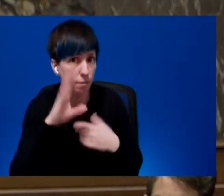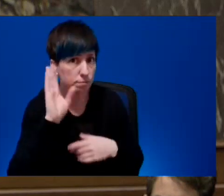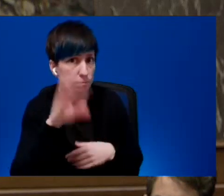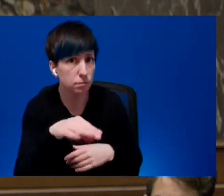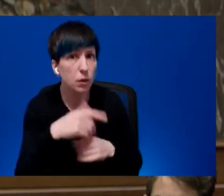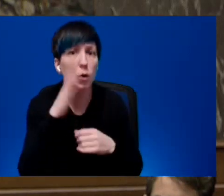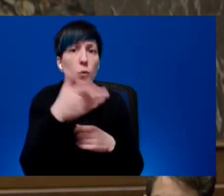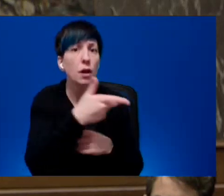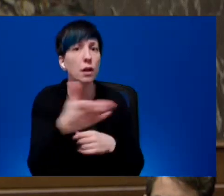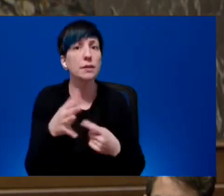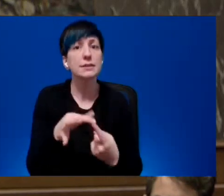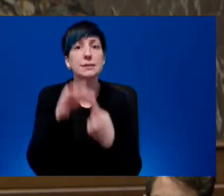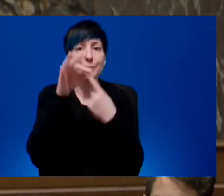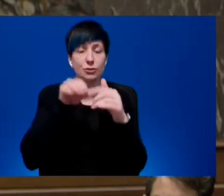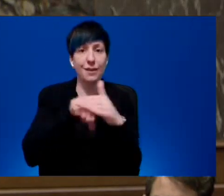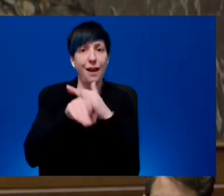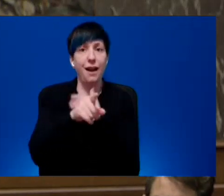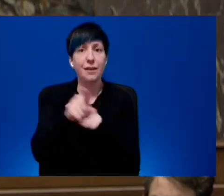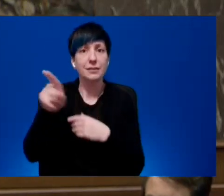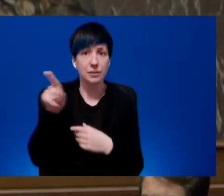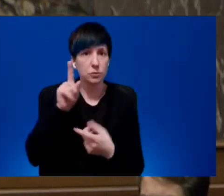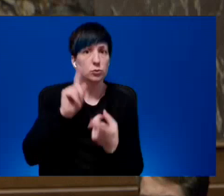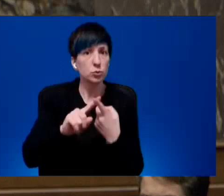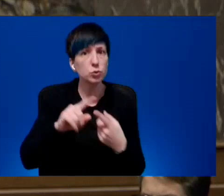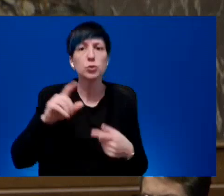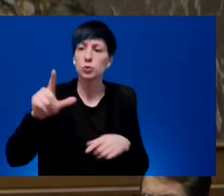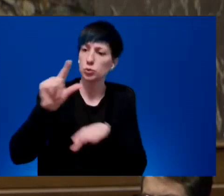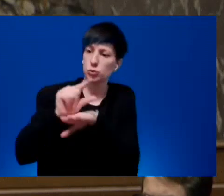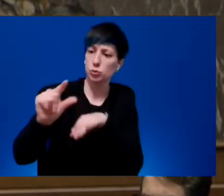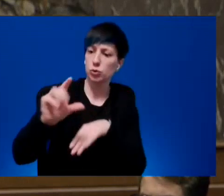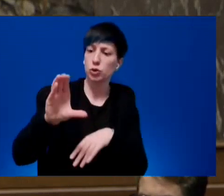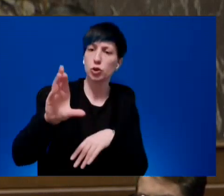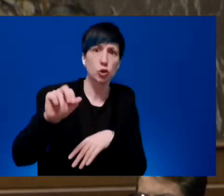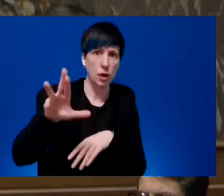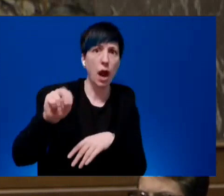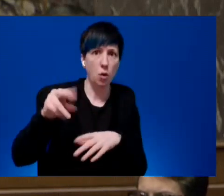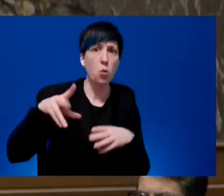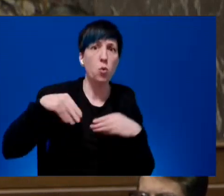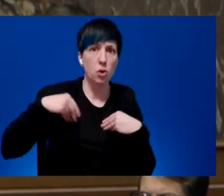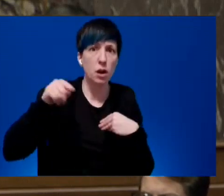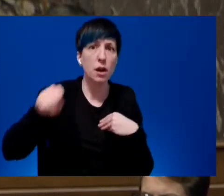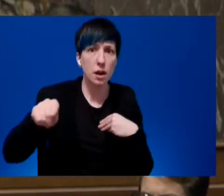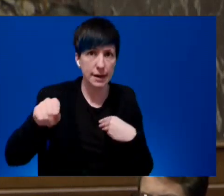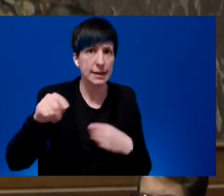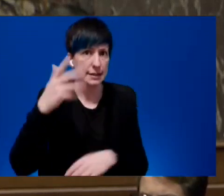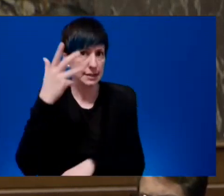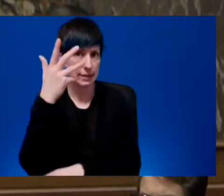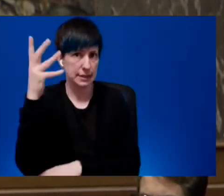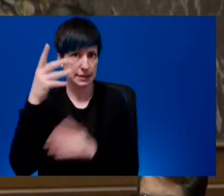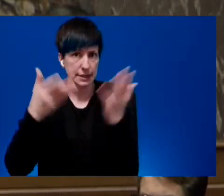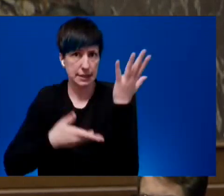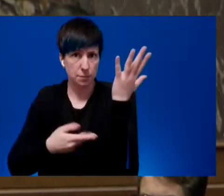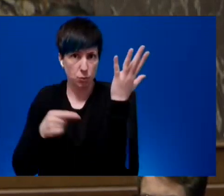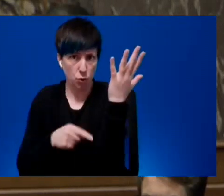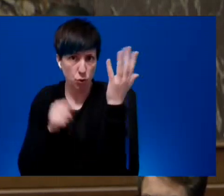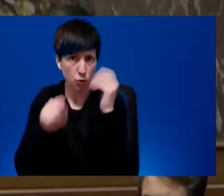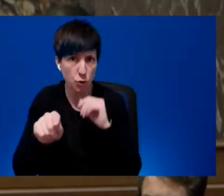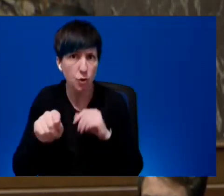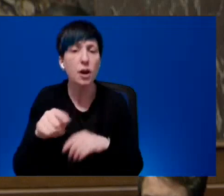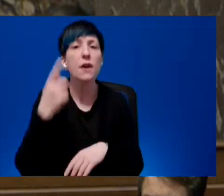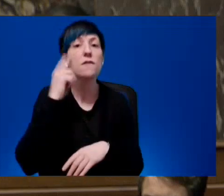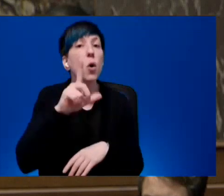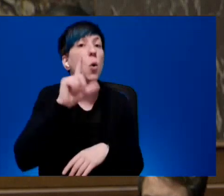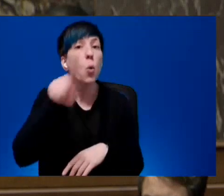to value-added companies, and to them alone. Others will be not permitted to bid on that timber. And